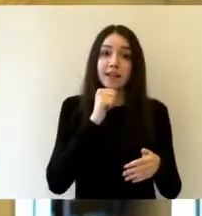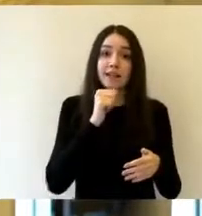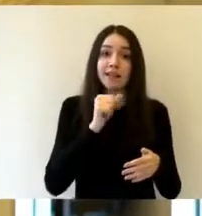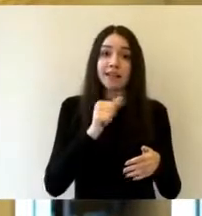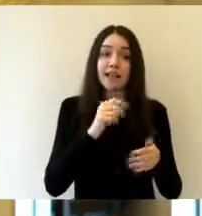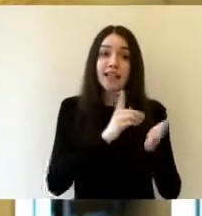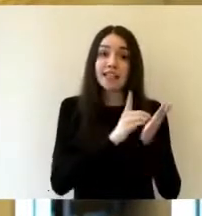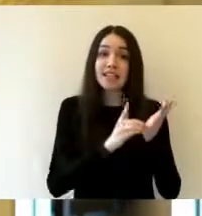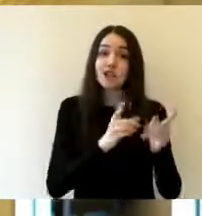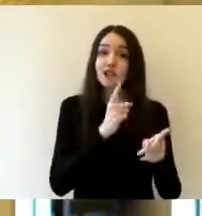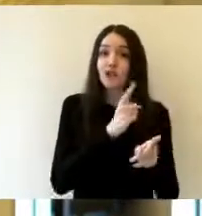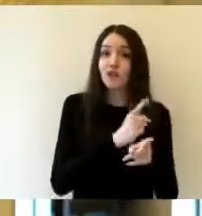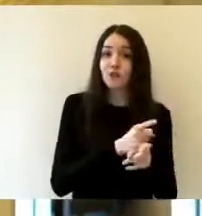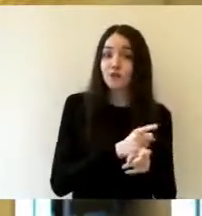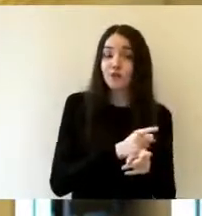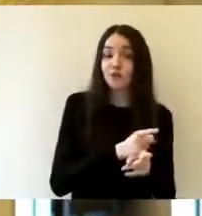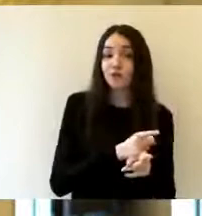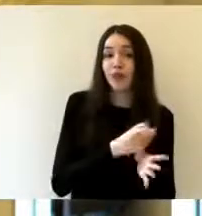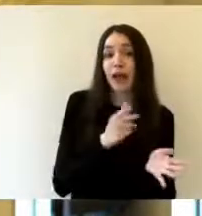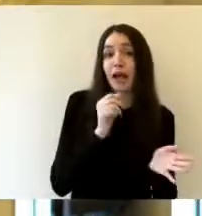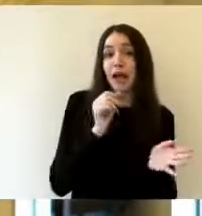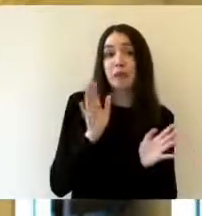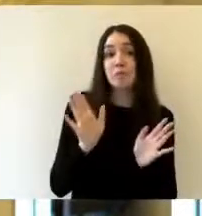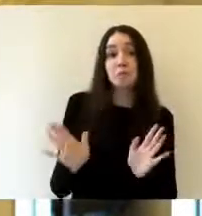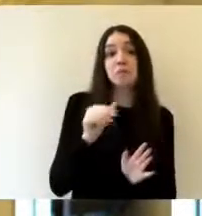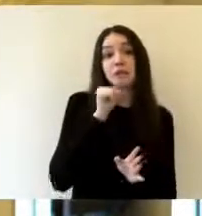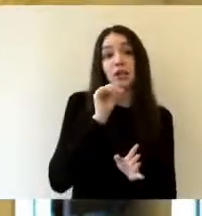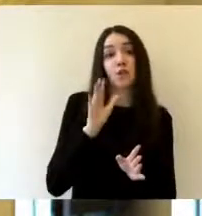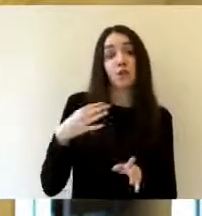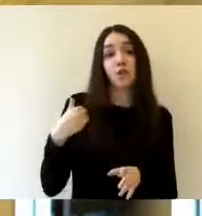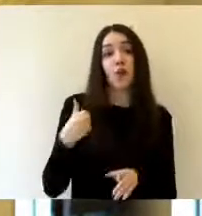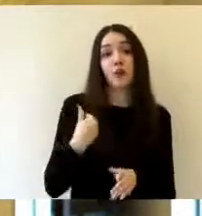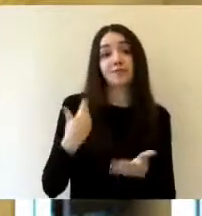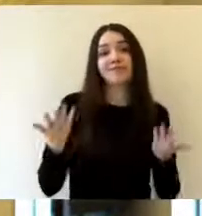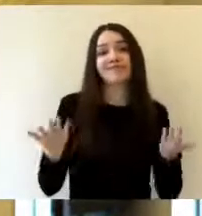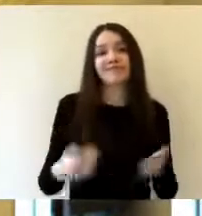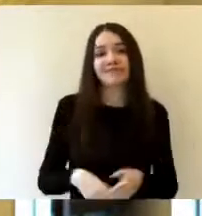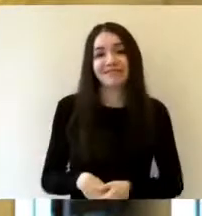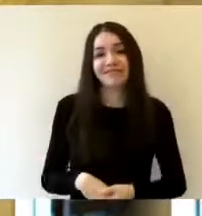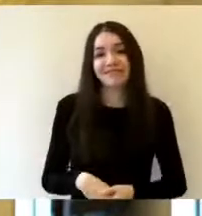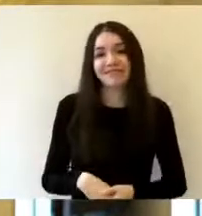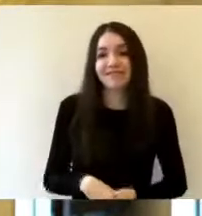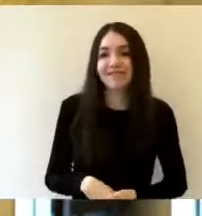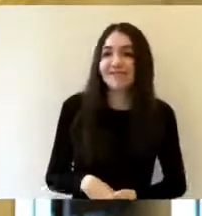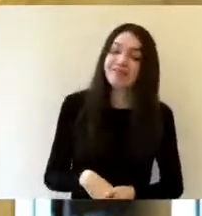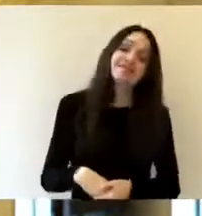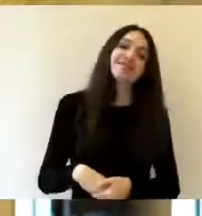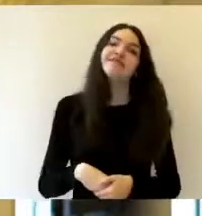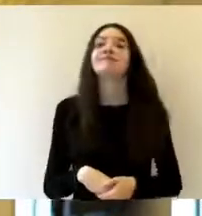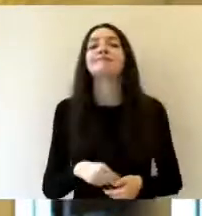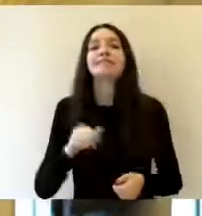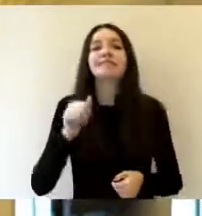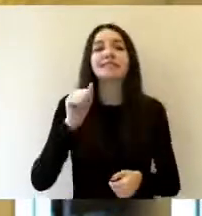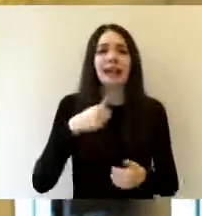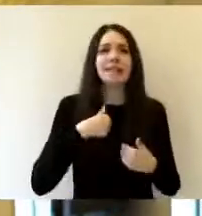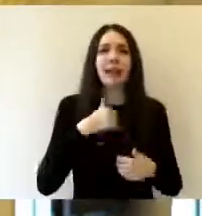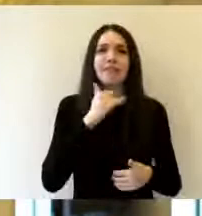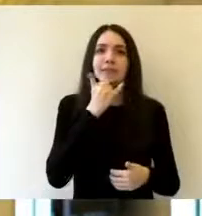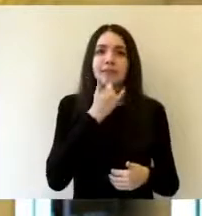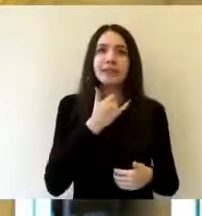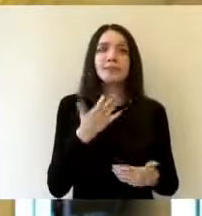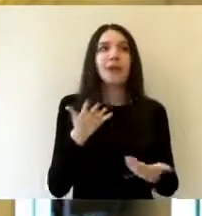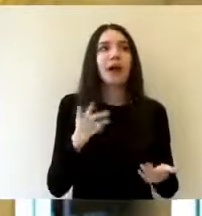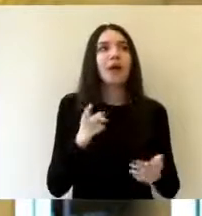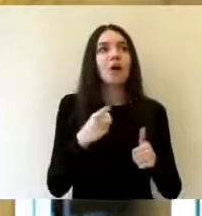other lecture and tour about DC and infamous mistakes and things, because they're there. And in fact, the first work I ever